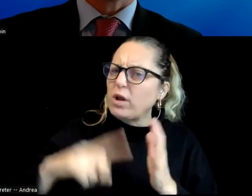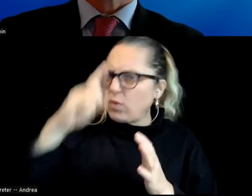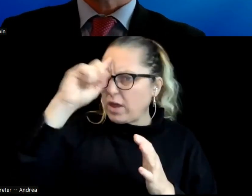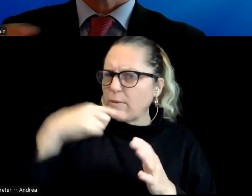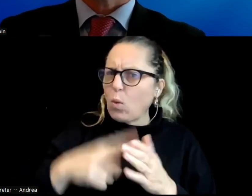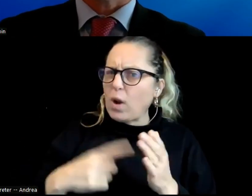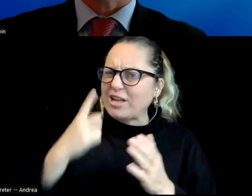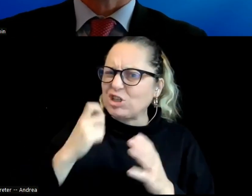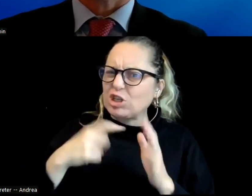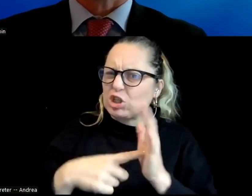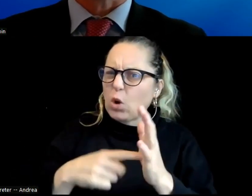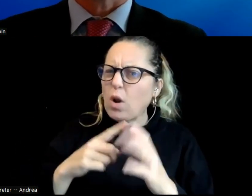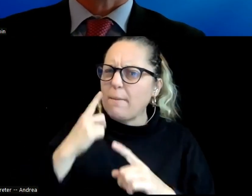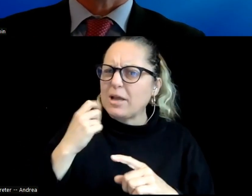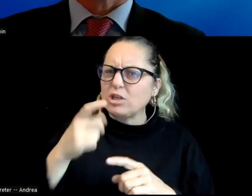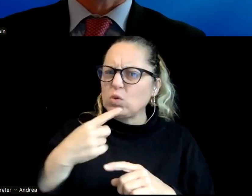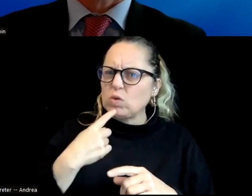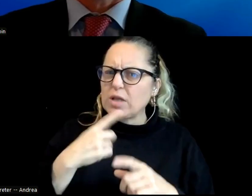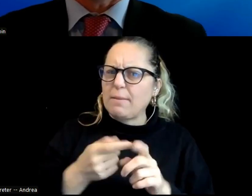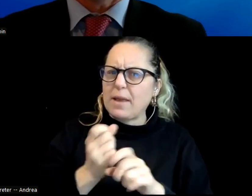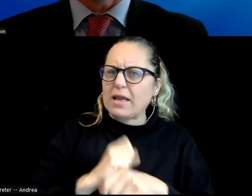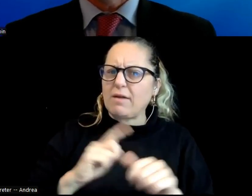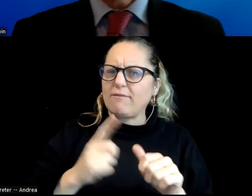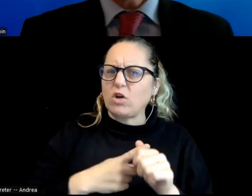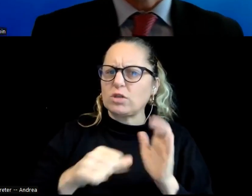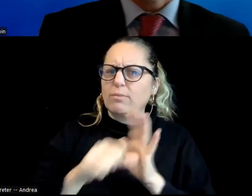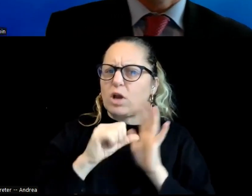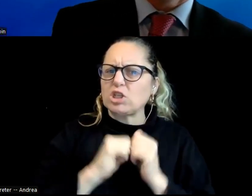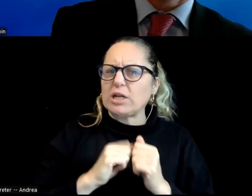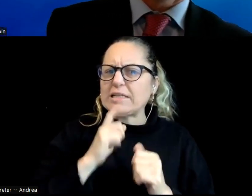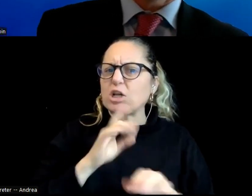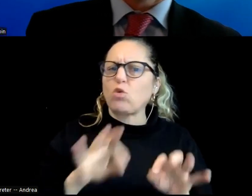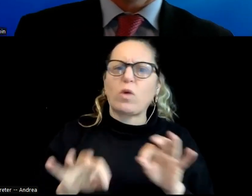showed? Since you said making a first impression is critical.